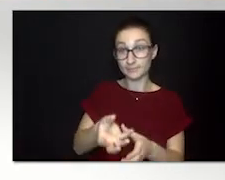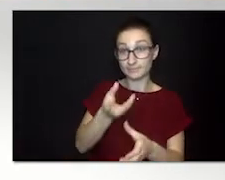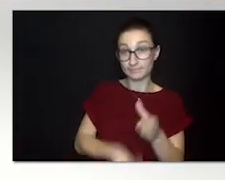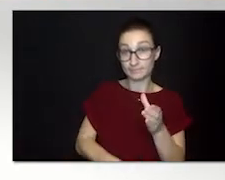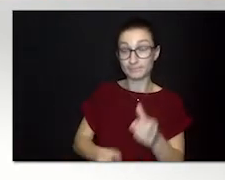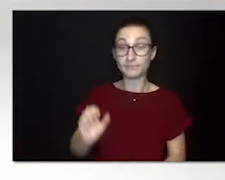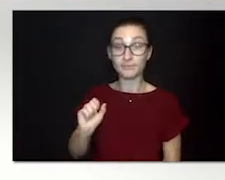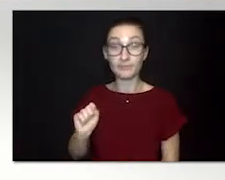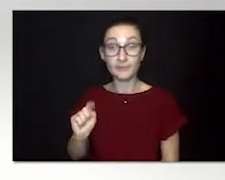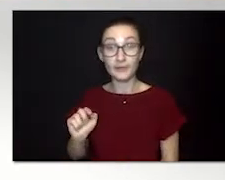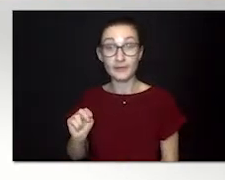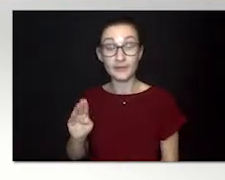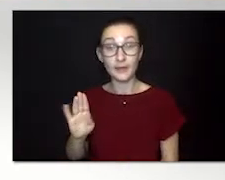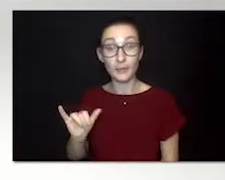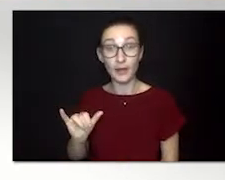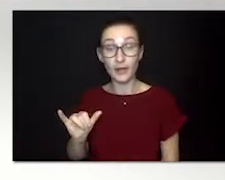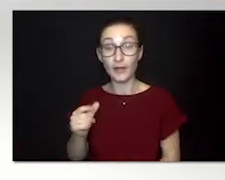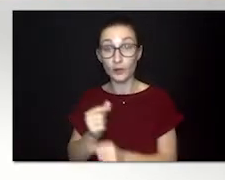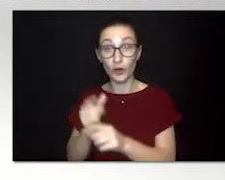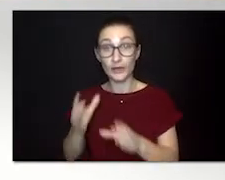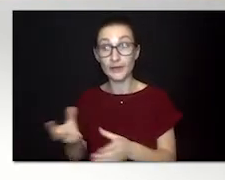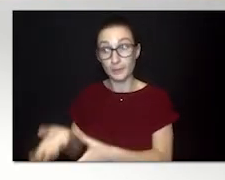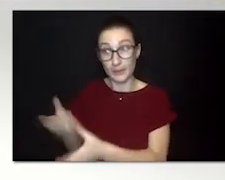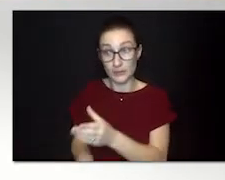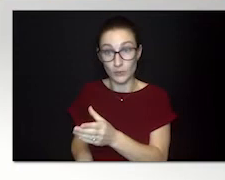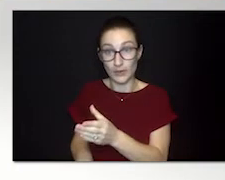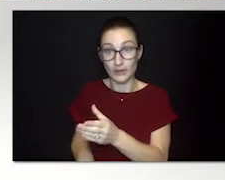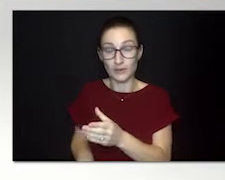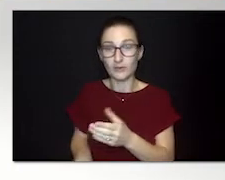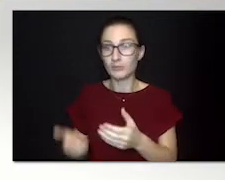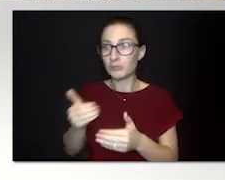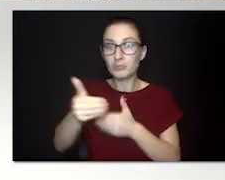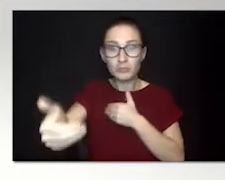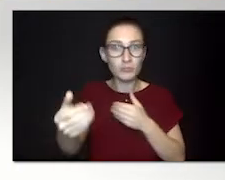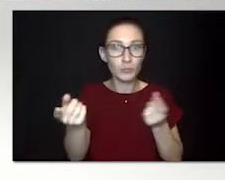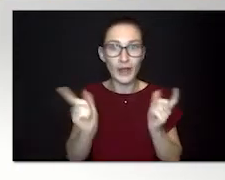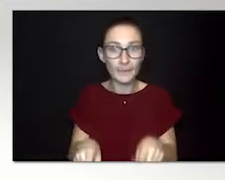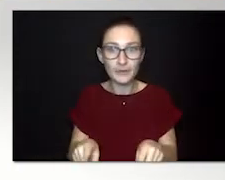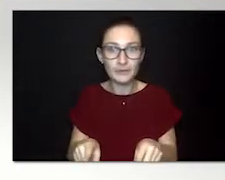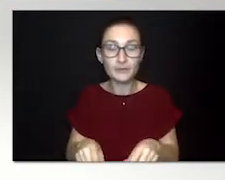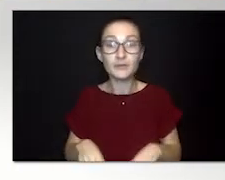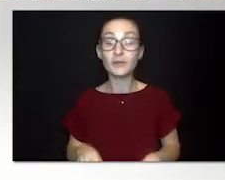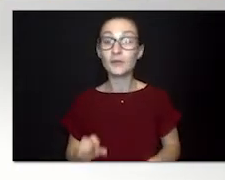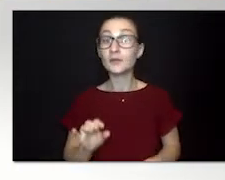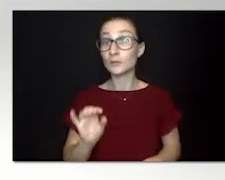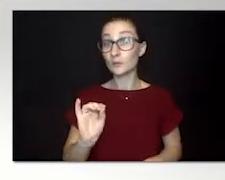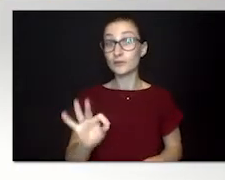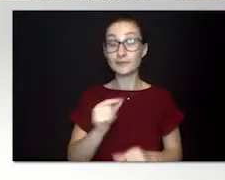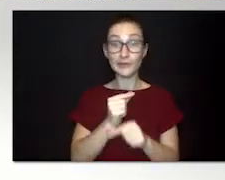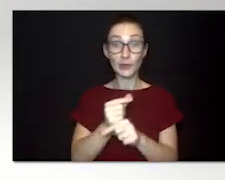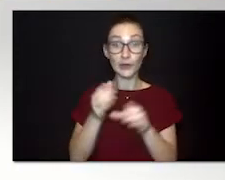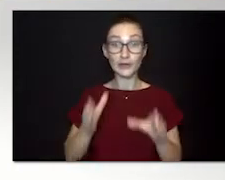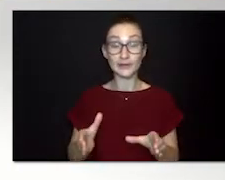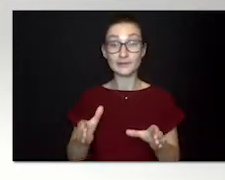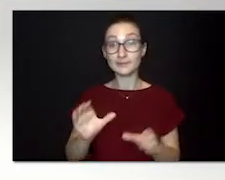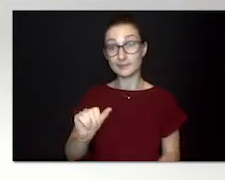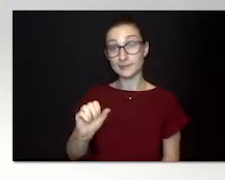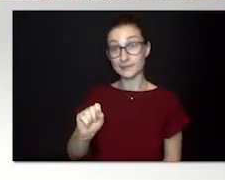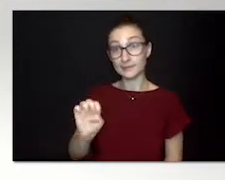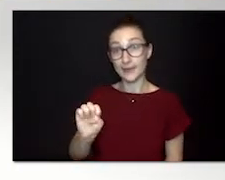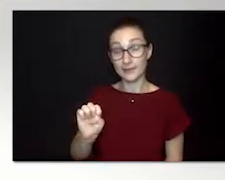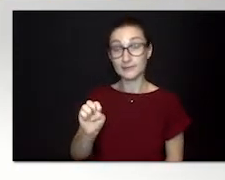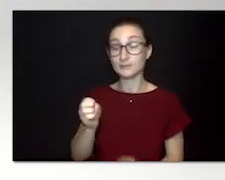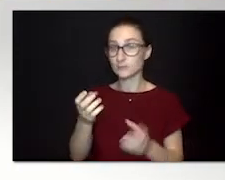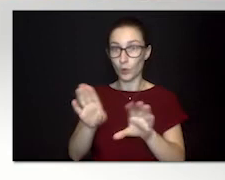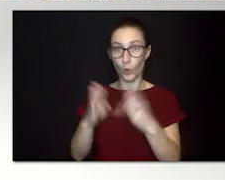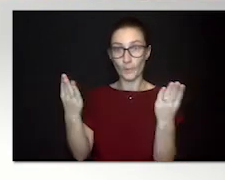away and the standby guardian passes away. So then what's going to happen to the ward? Because there's already a guardianship case open,